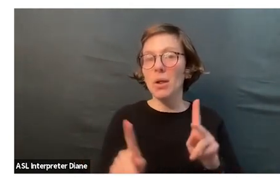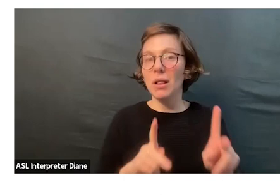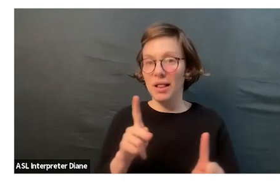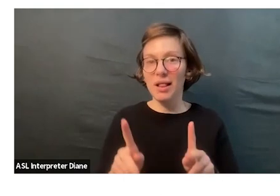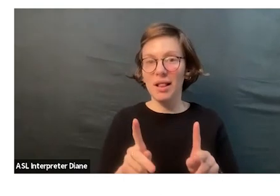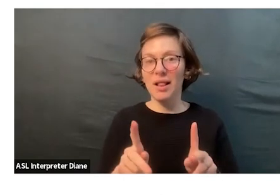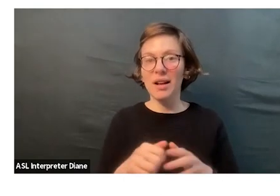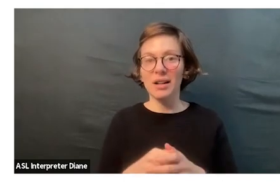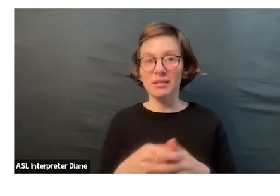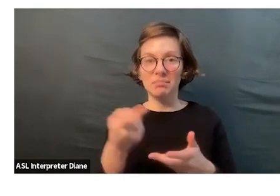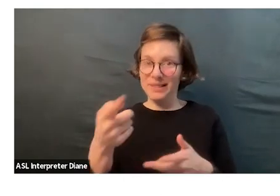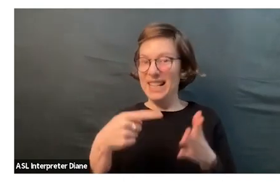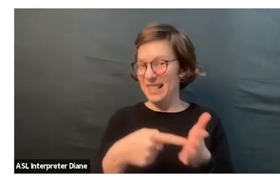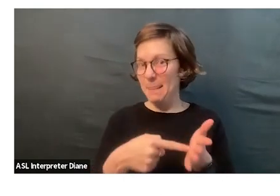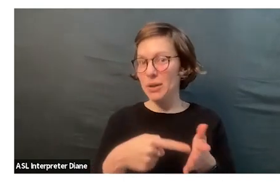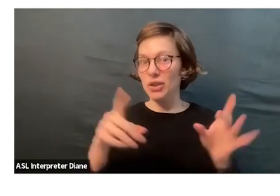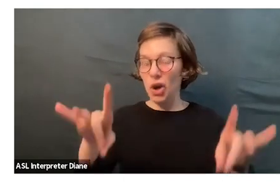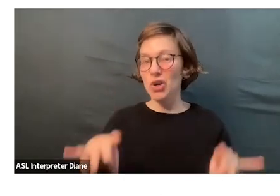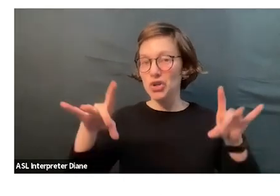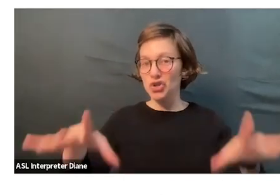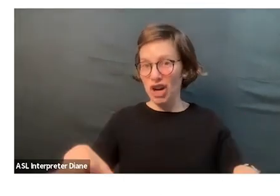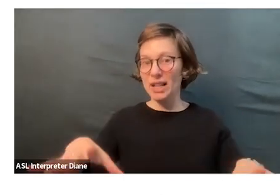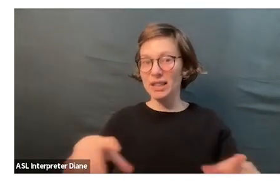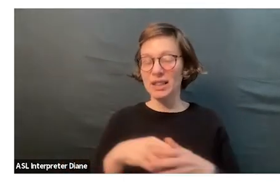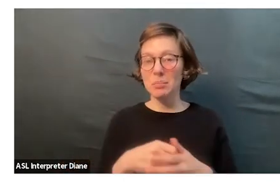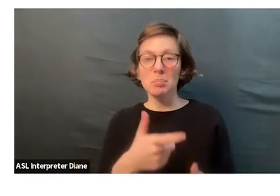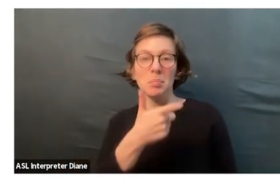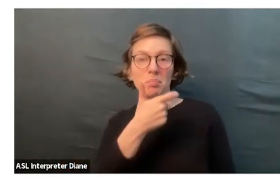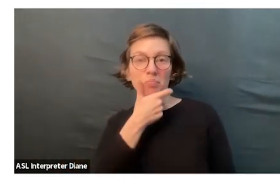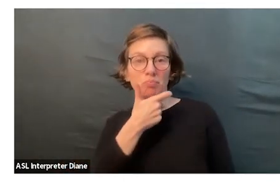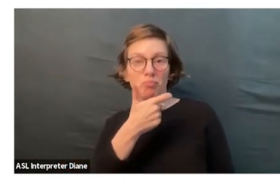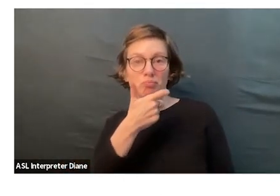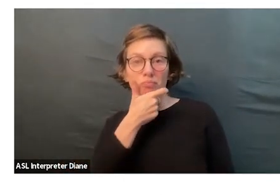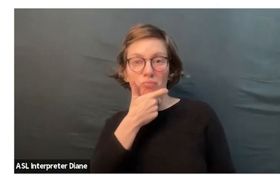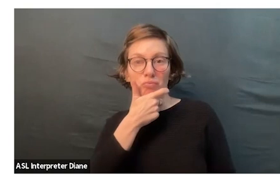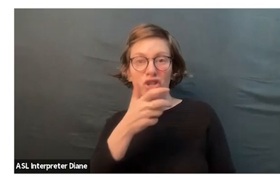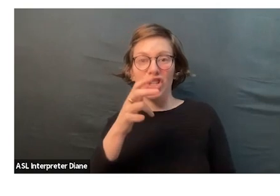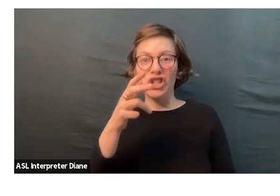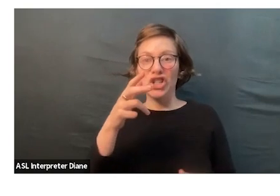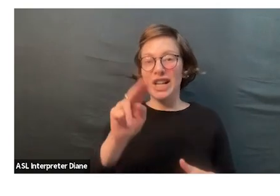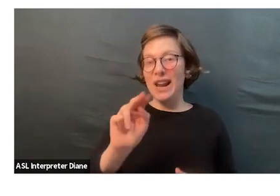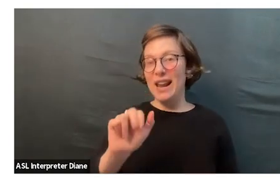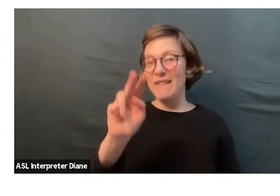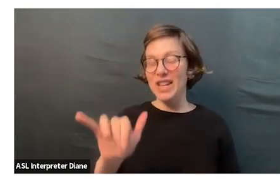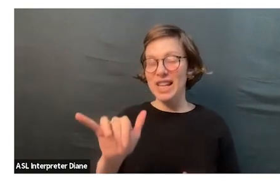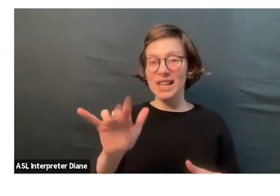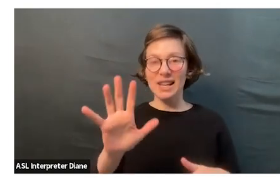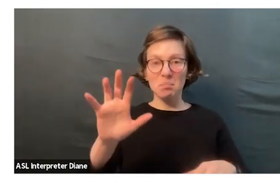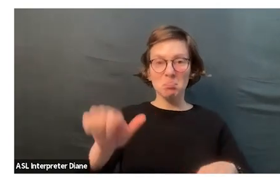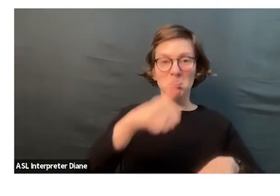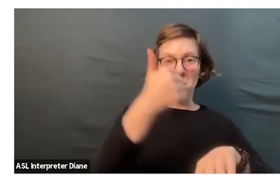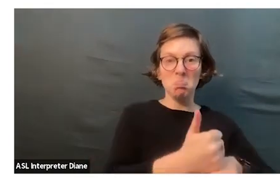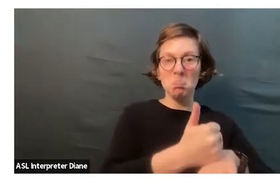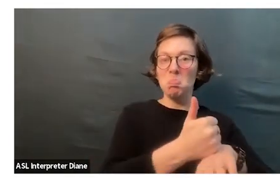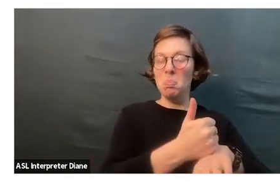were not considered human enough to count in population. Okay. On the right here, we see the map that shows